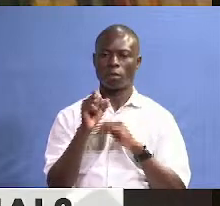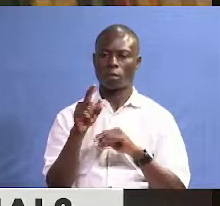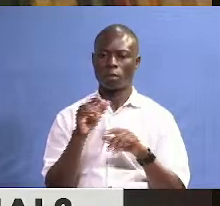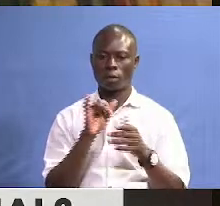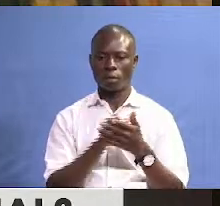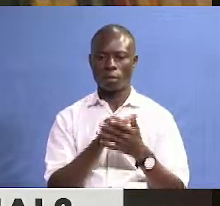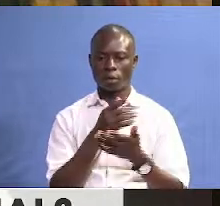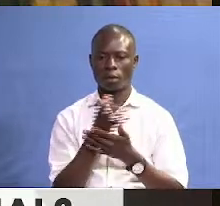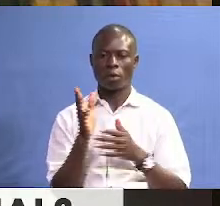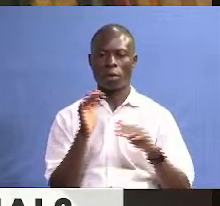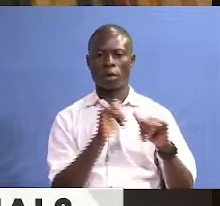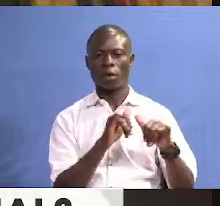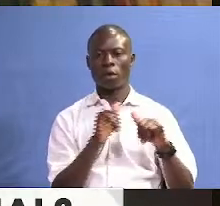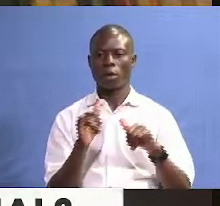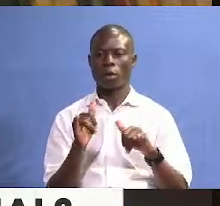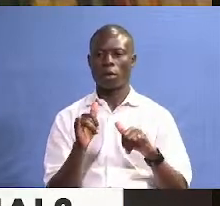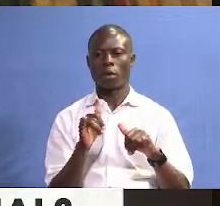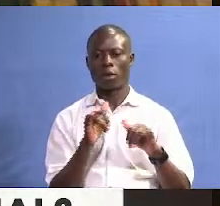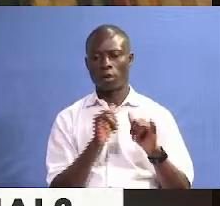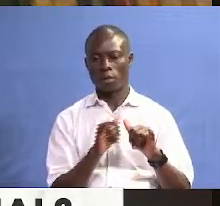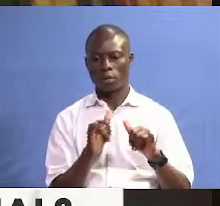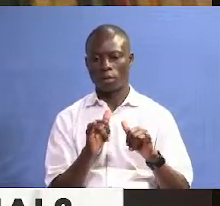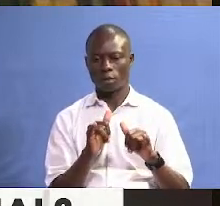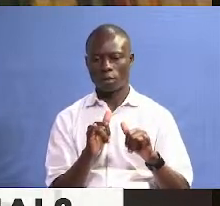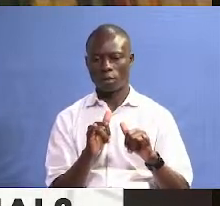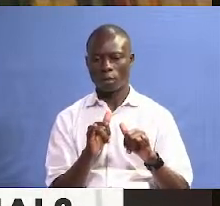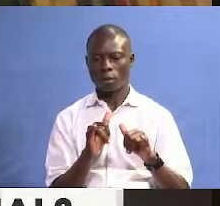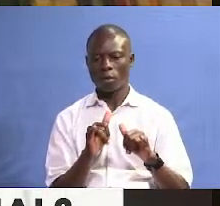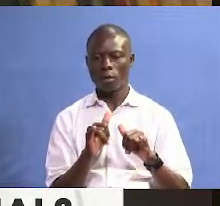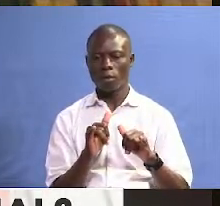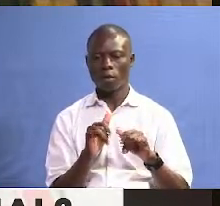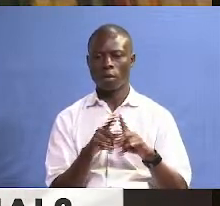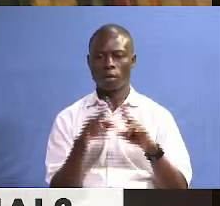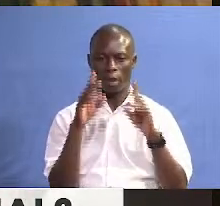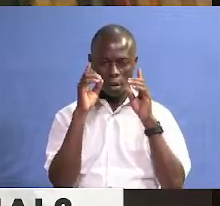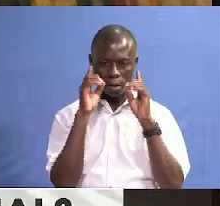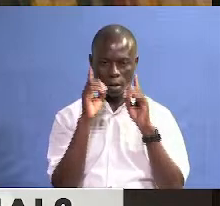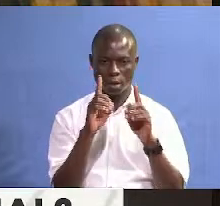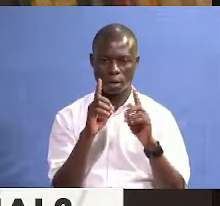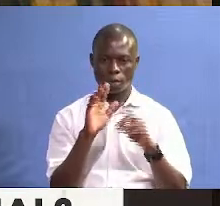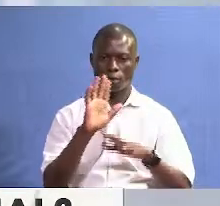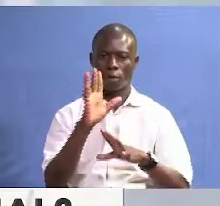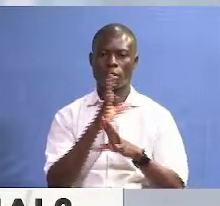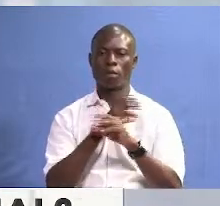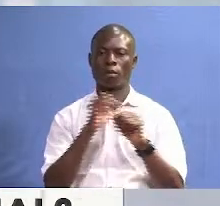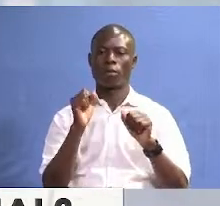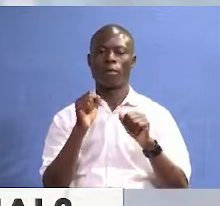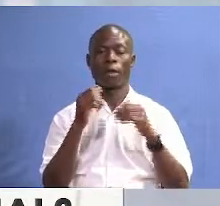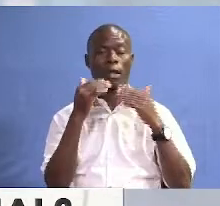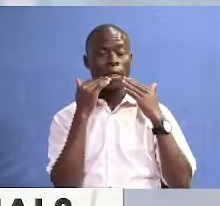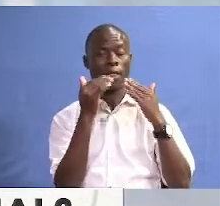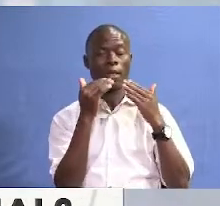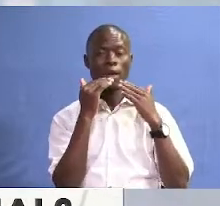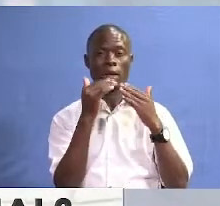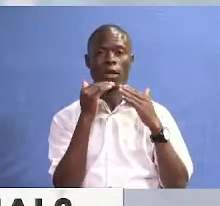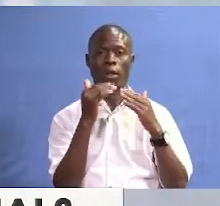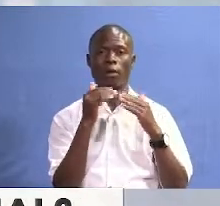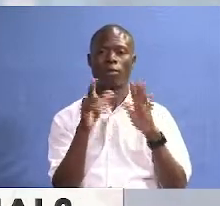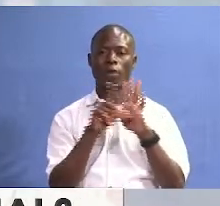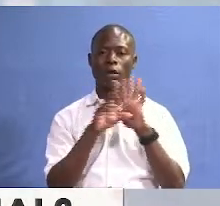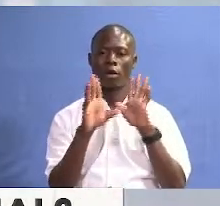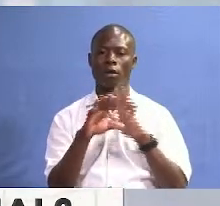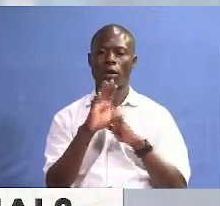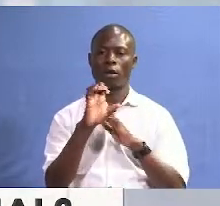of course, will remain purely the decision of His Excellency. All right, thank you, Wakili